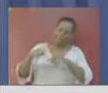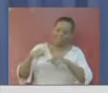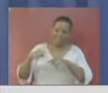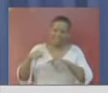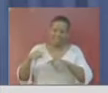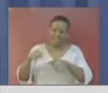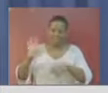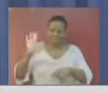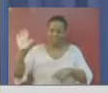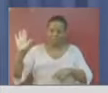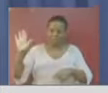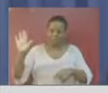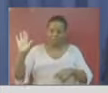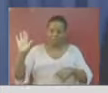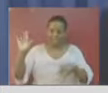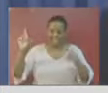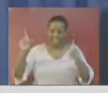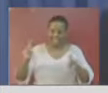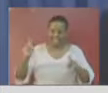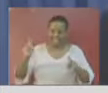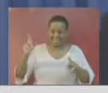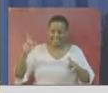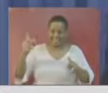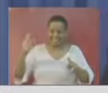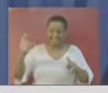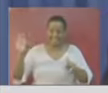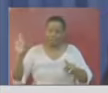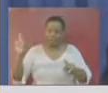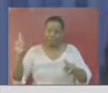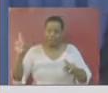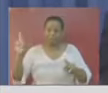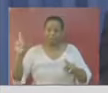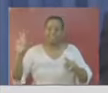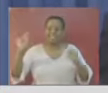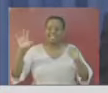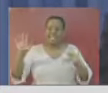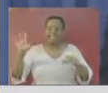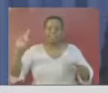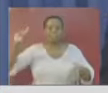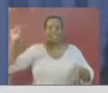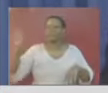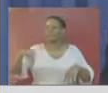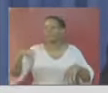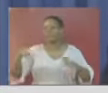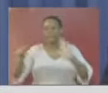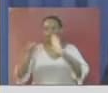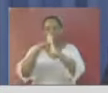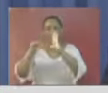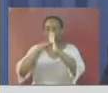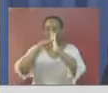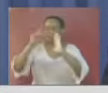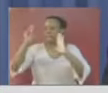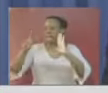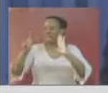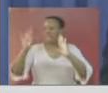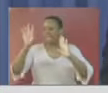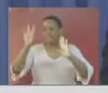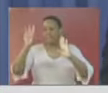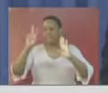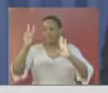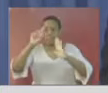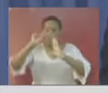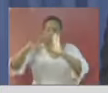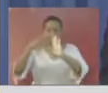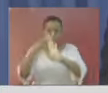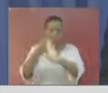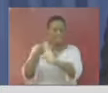going to go into quarantine for at least 7 days. We'll test you on the 6th. So work out your date with Christmas and understand that if you